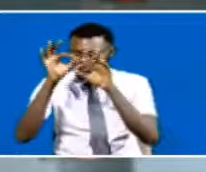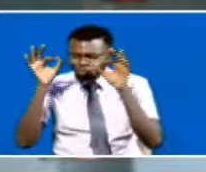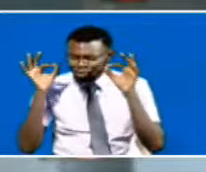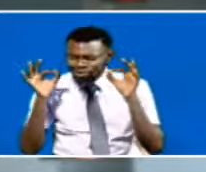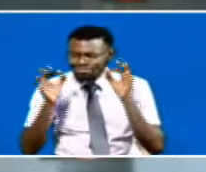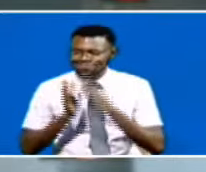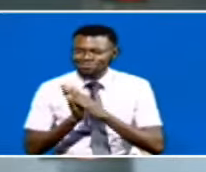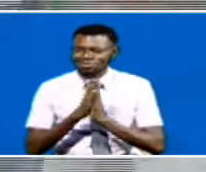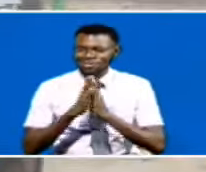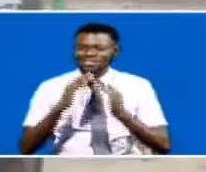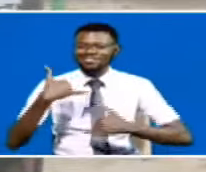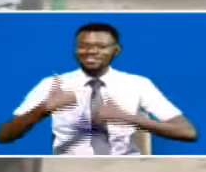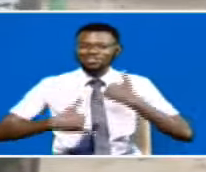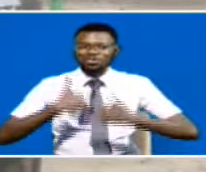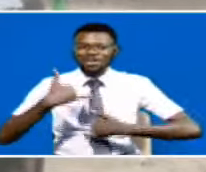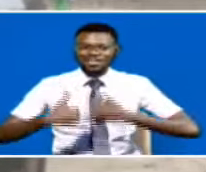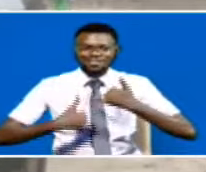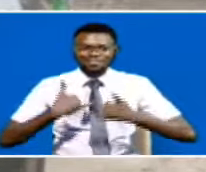story of joy.